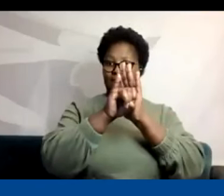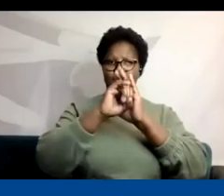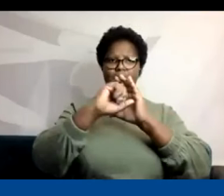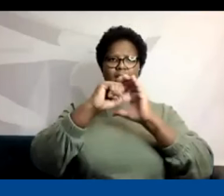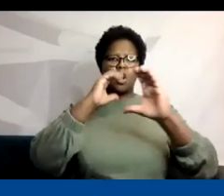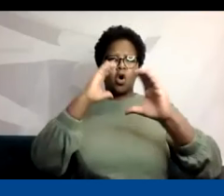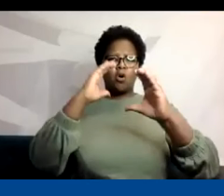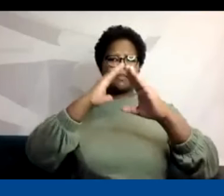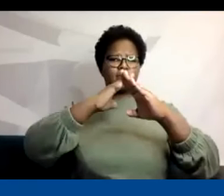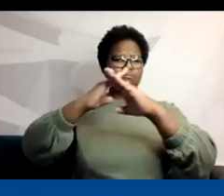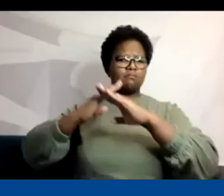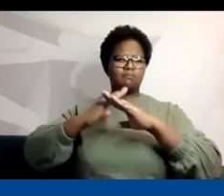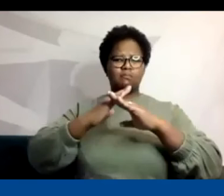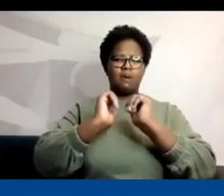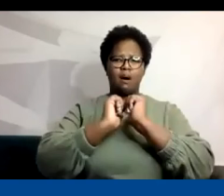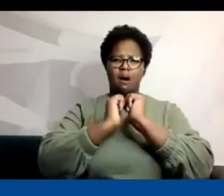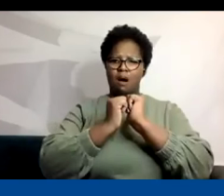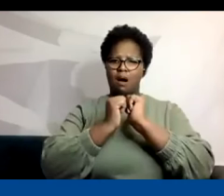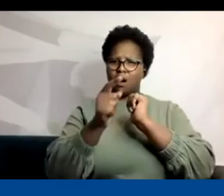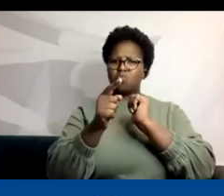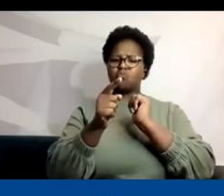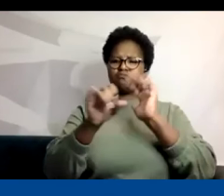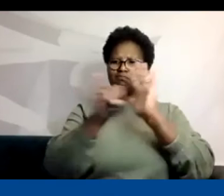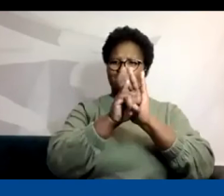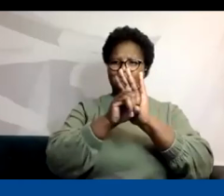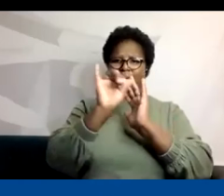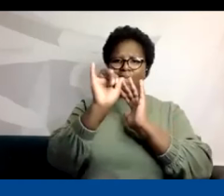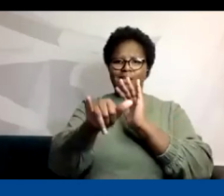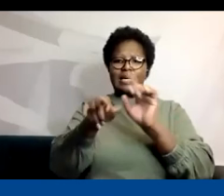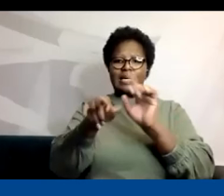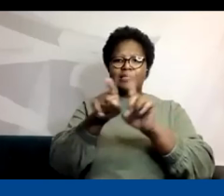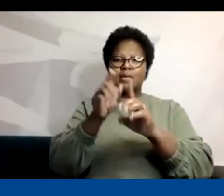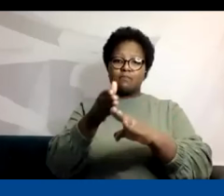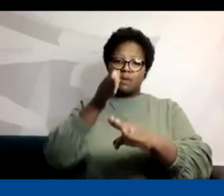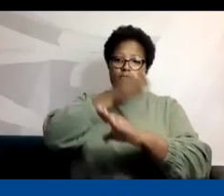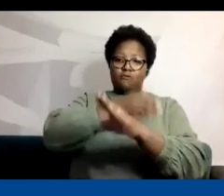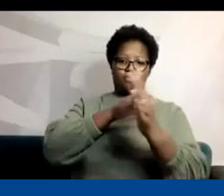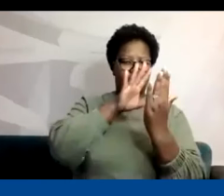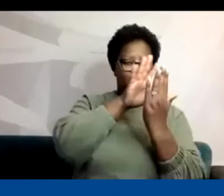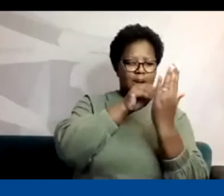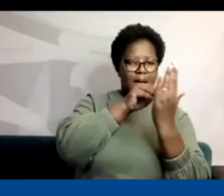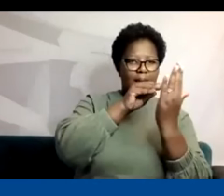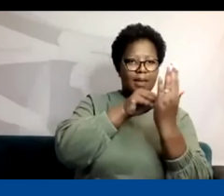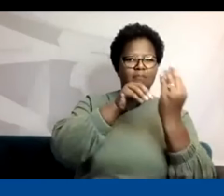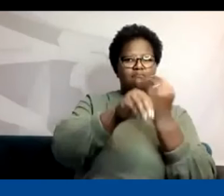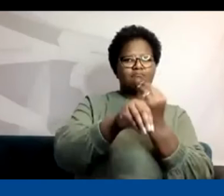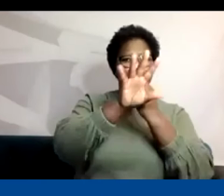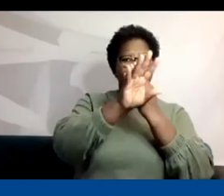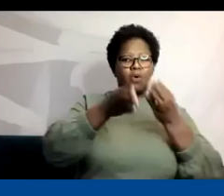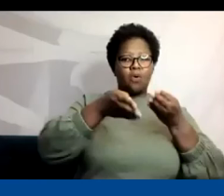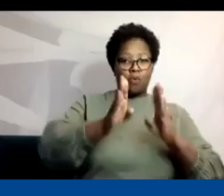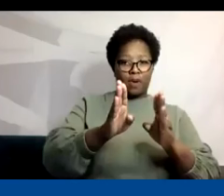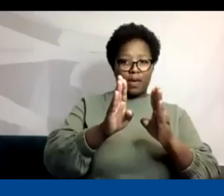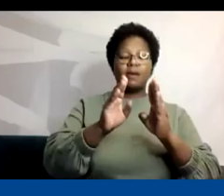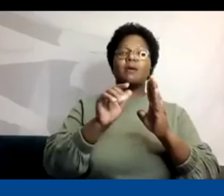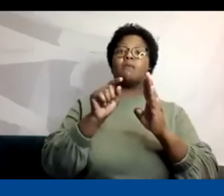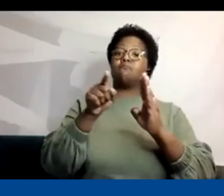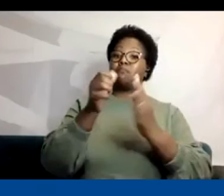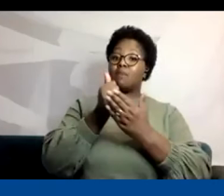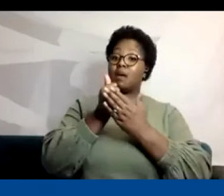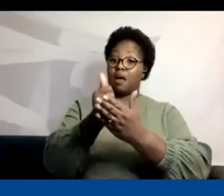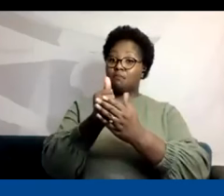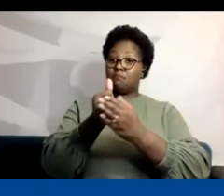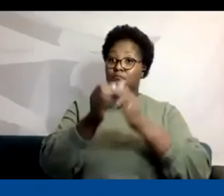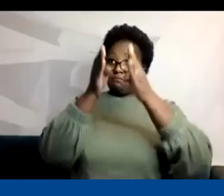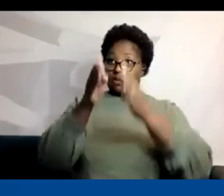adaptive technology to improve remote learning, evaluate how technology can help individuals achieve their personal goals